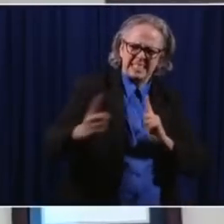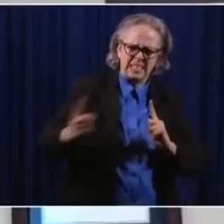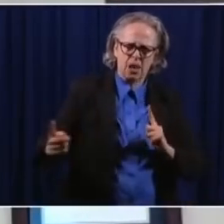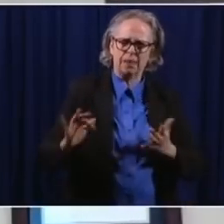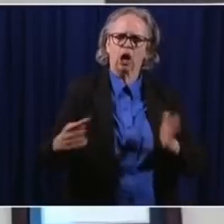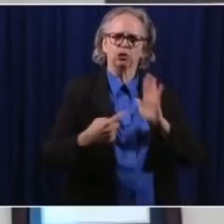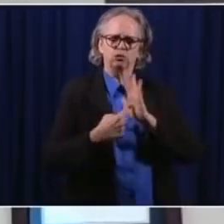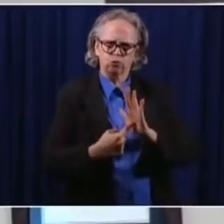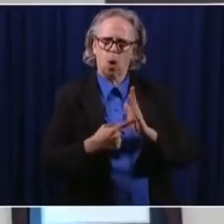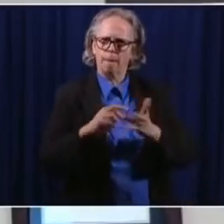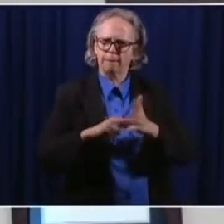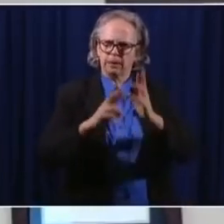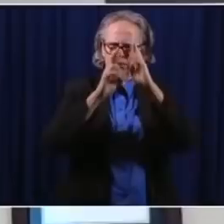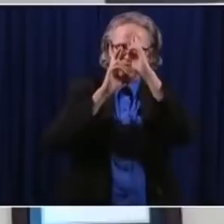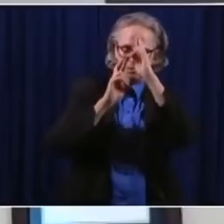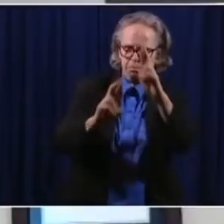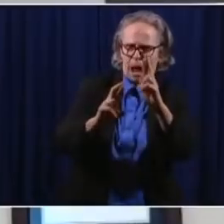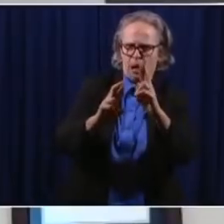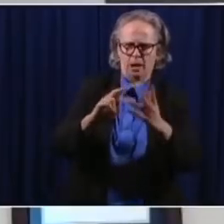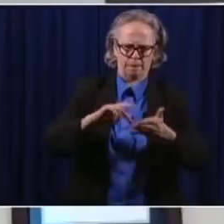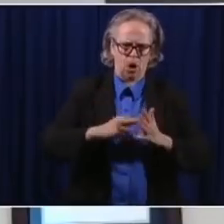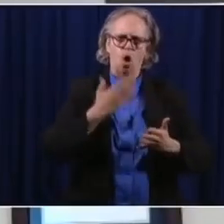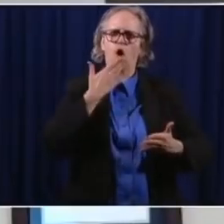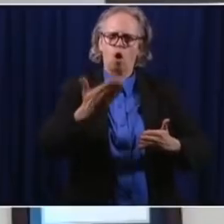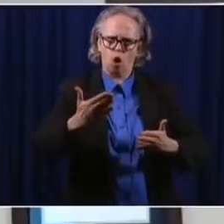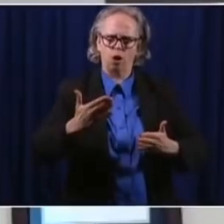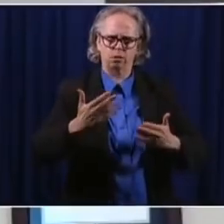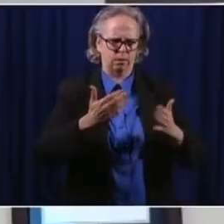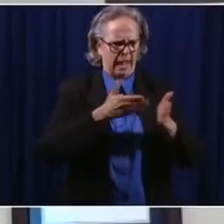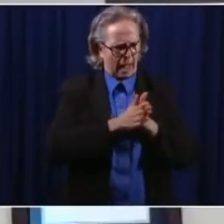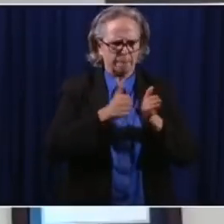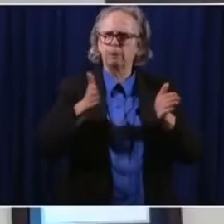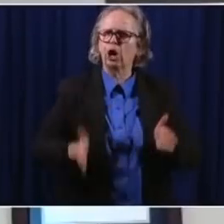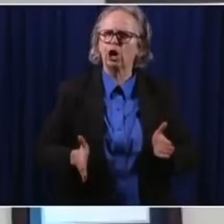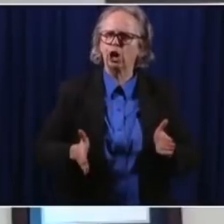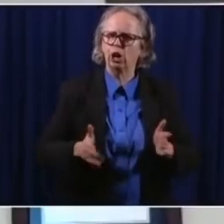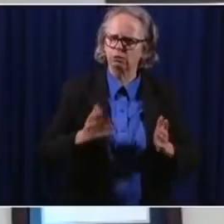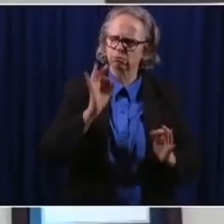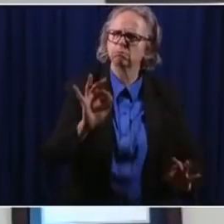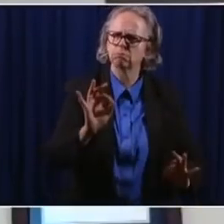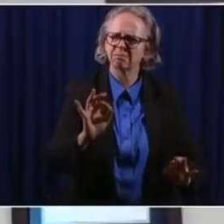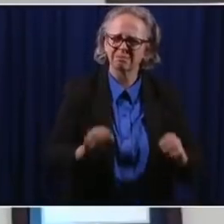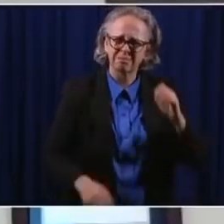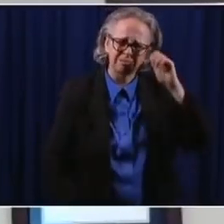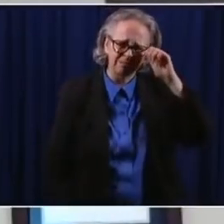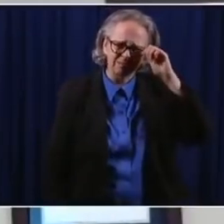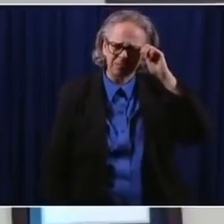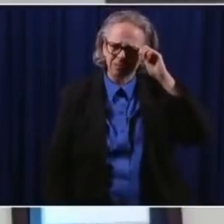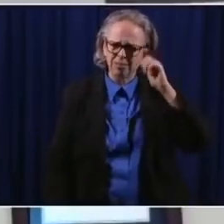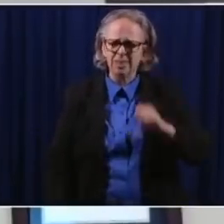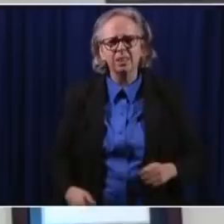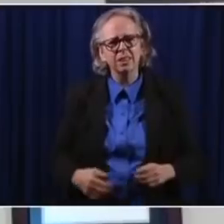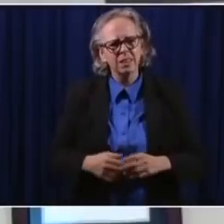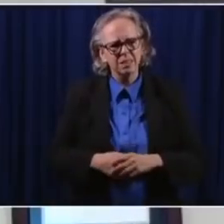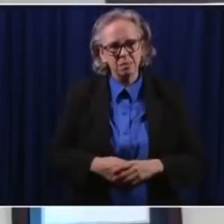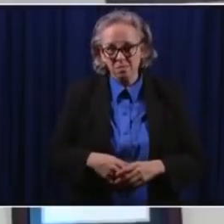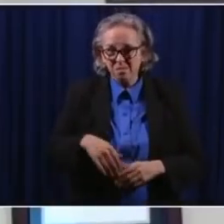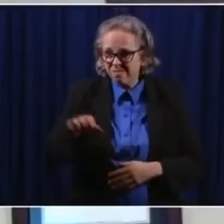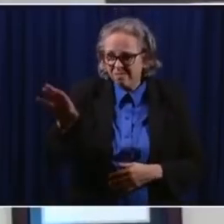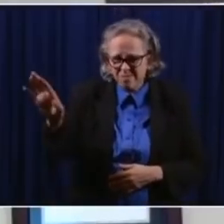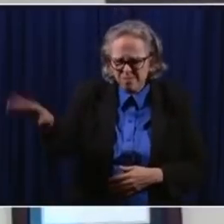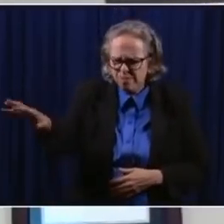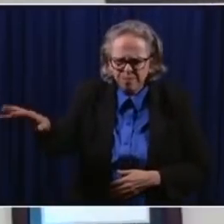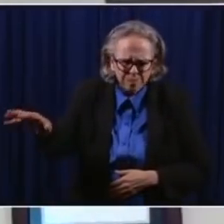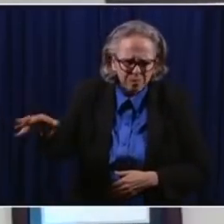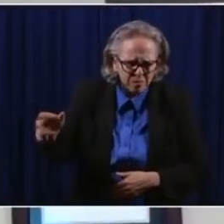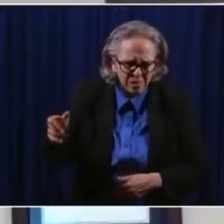friend, a good neighbor, and really a good coworker. And your time counts right during that period of time, right? It Yeah.